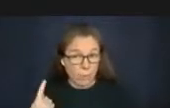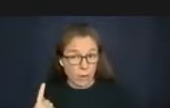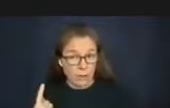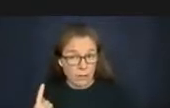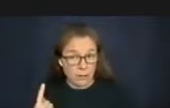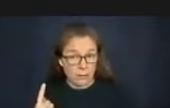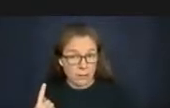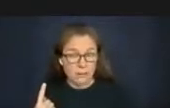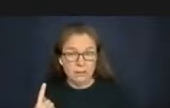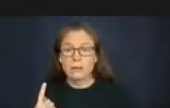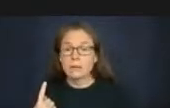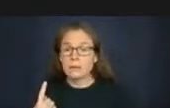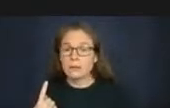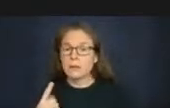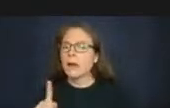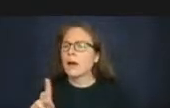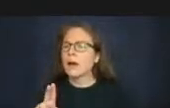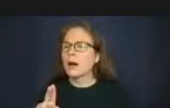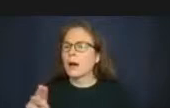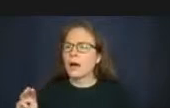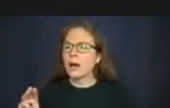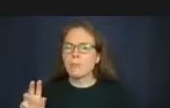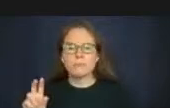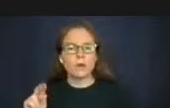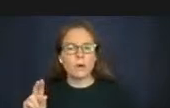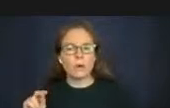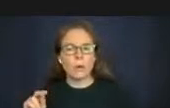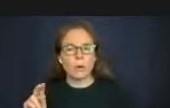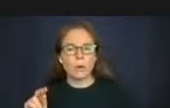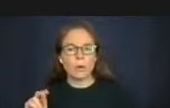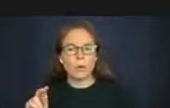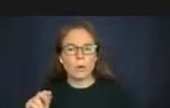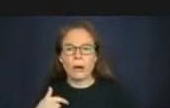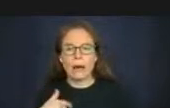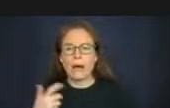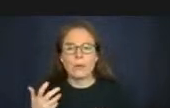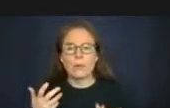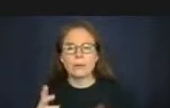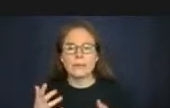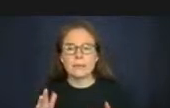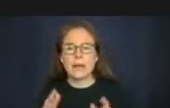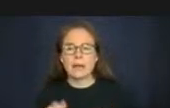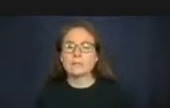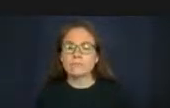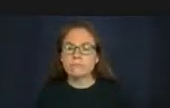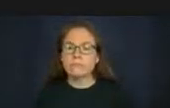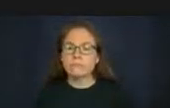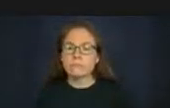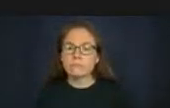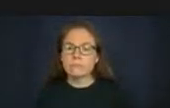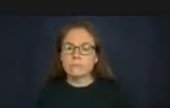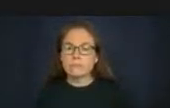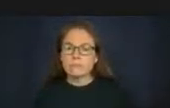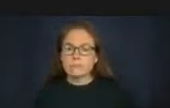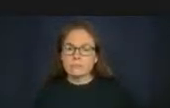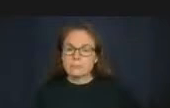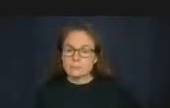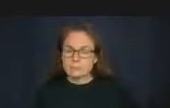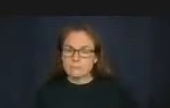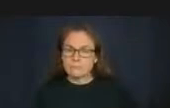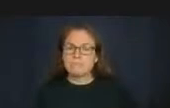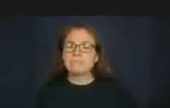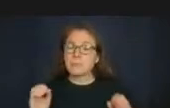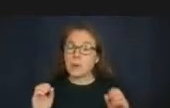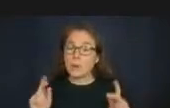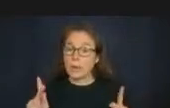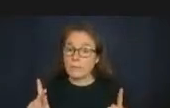you're. No, I was done with the projects specifically. Okay,